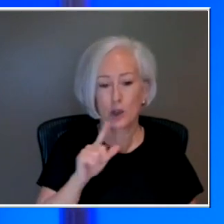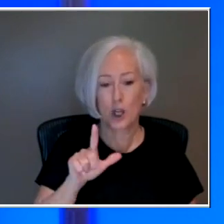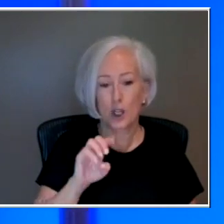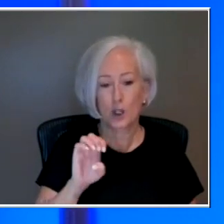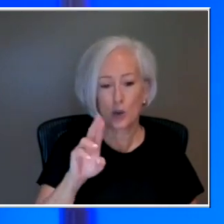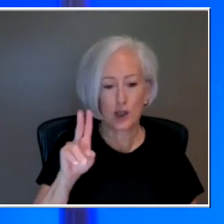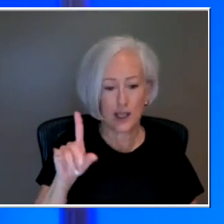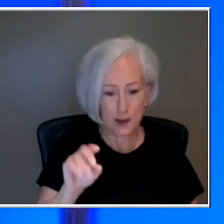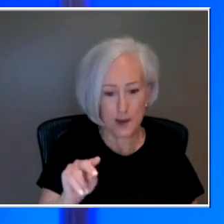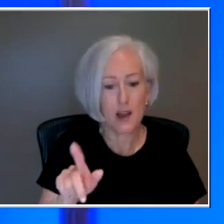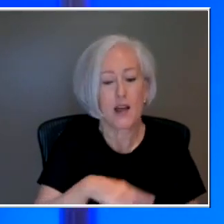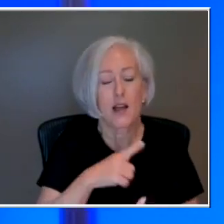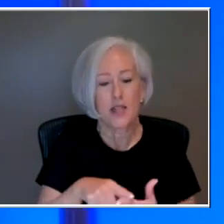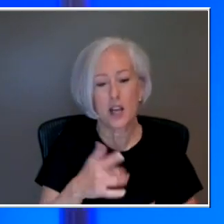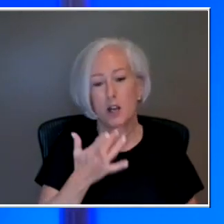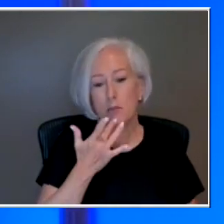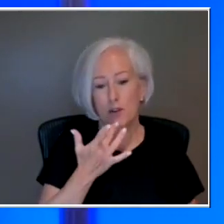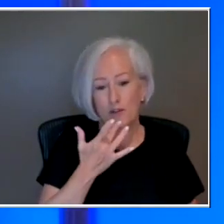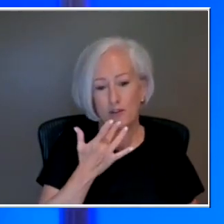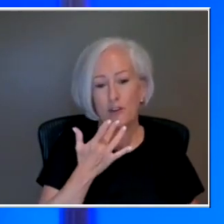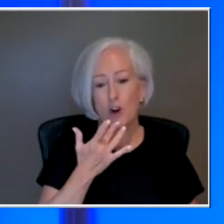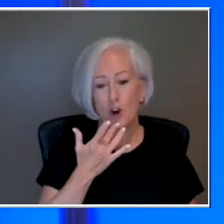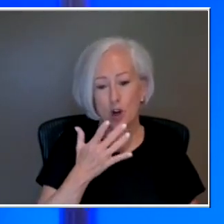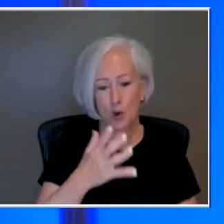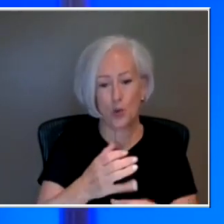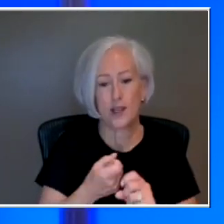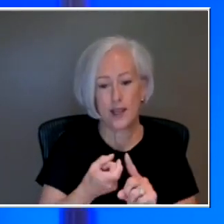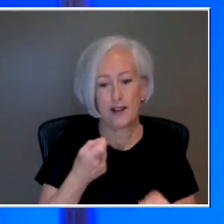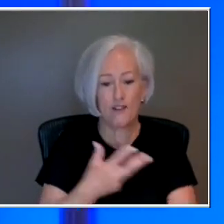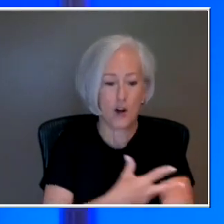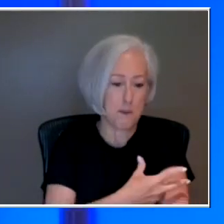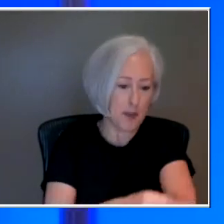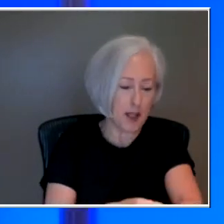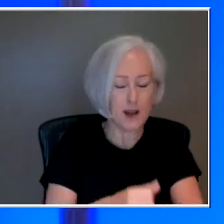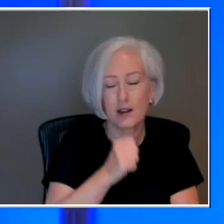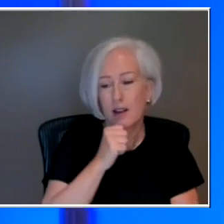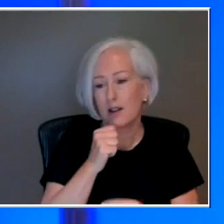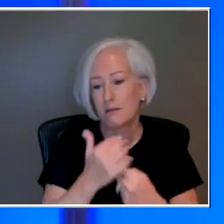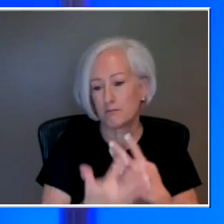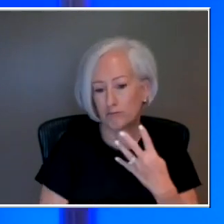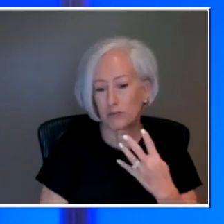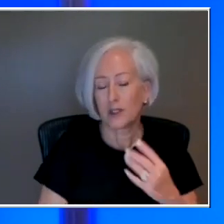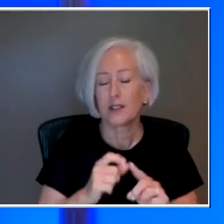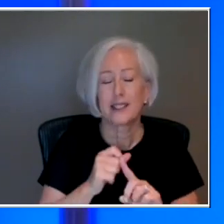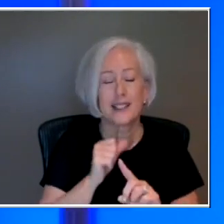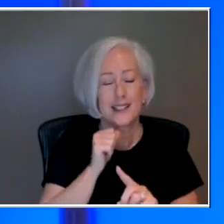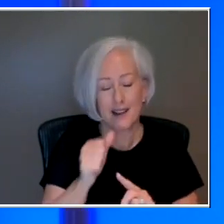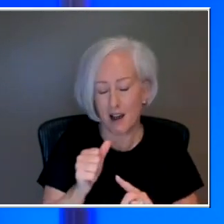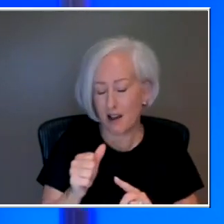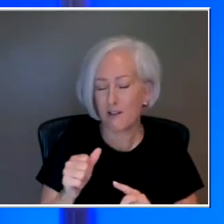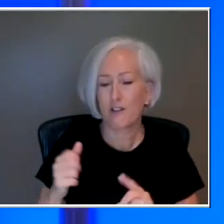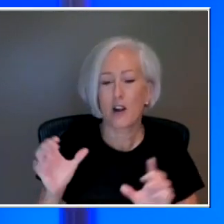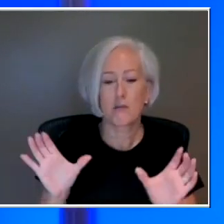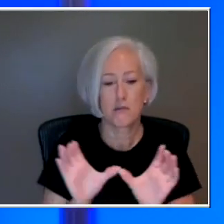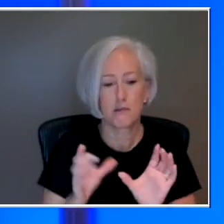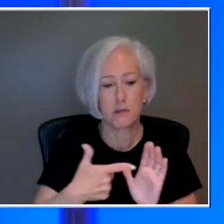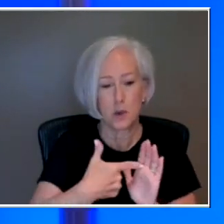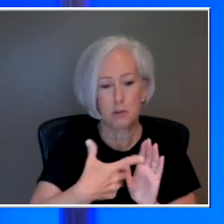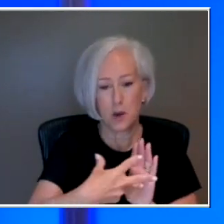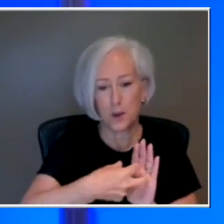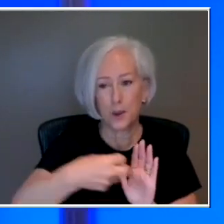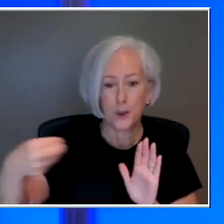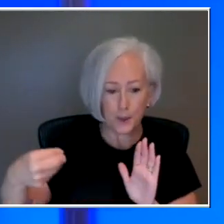be obtained from the donor's blood instead of the bone marrow. Because when we get the cells from the